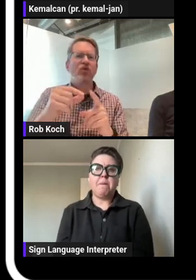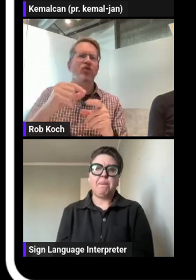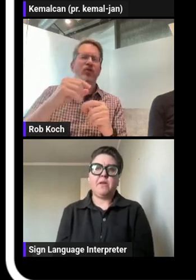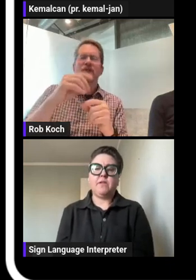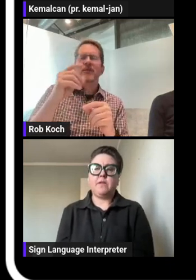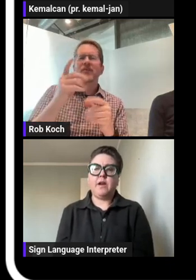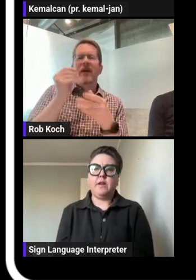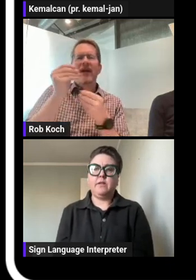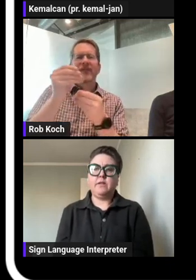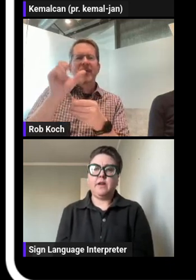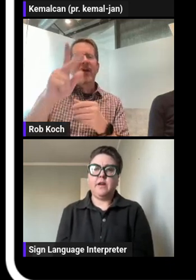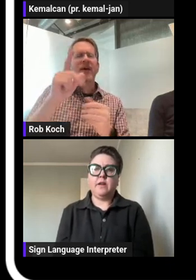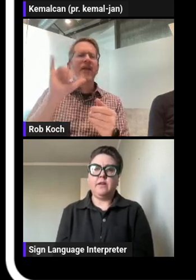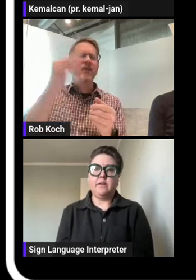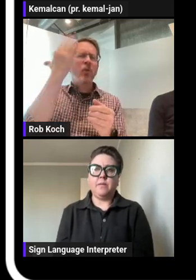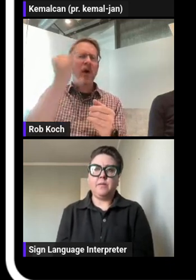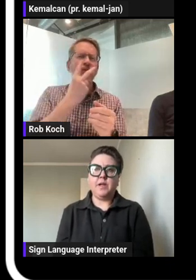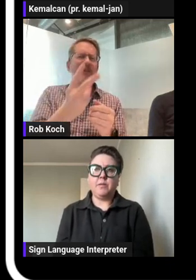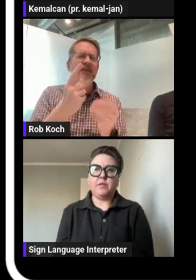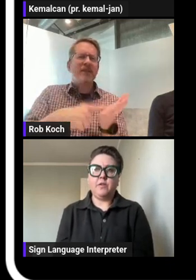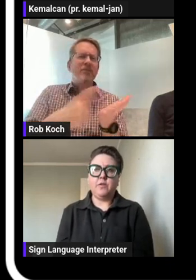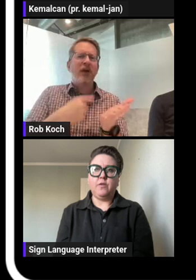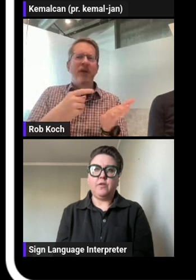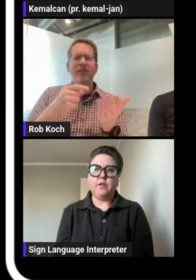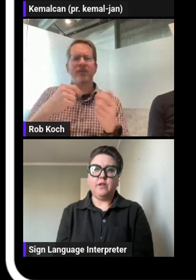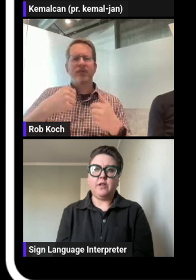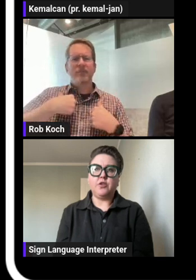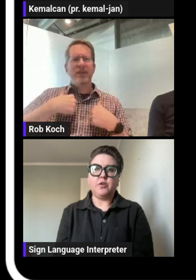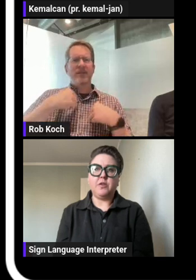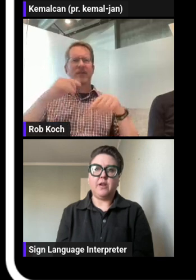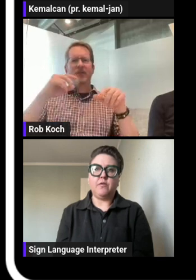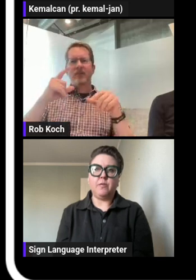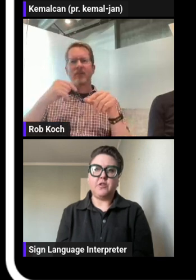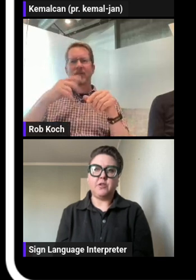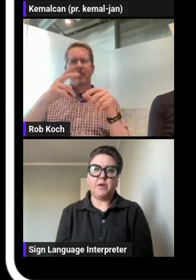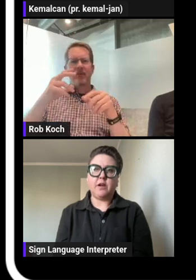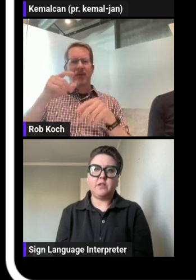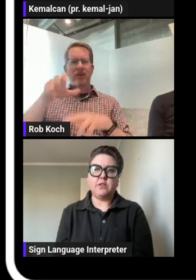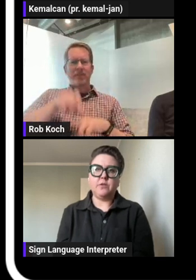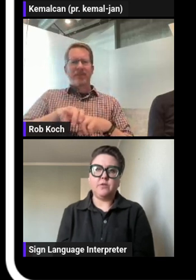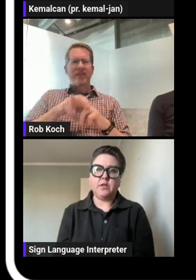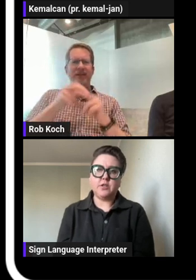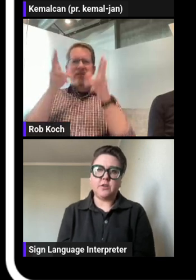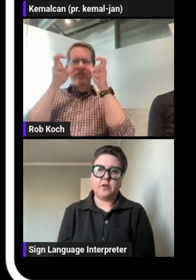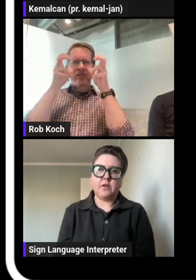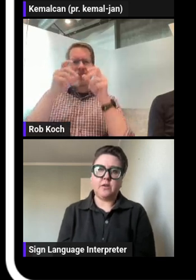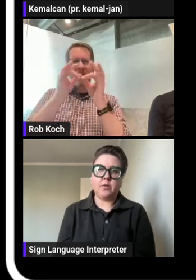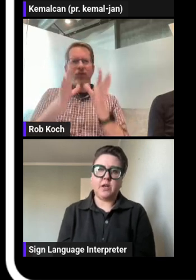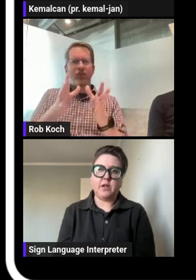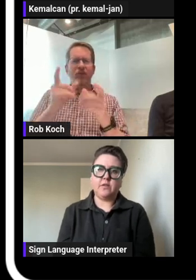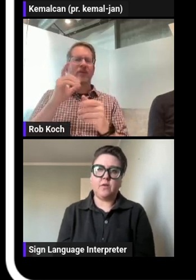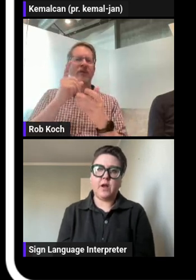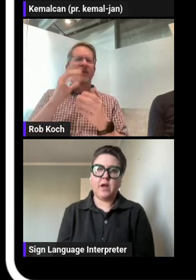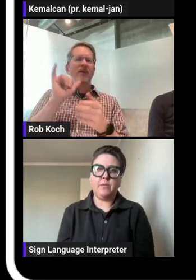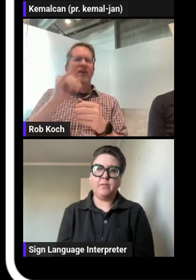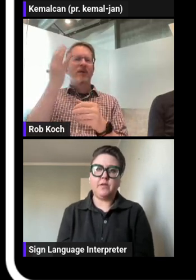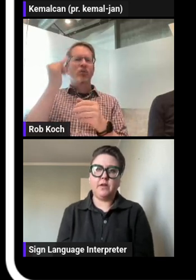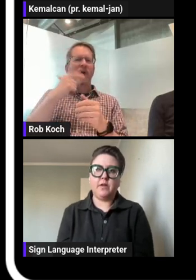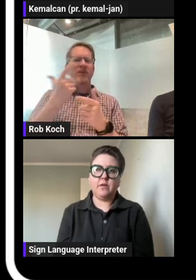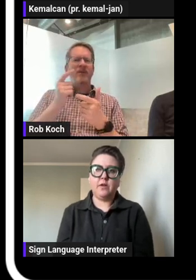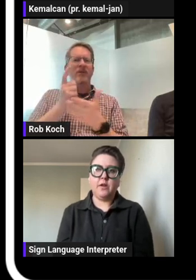with signs and being able to contribute that information back to each other working. So